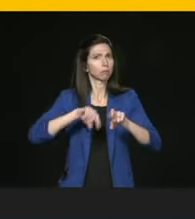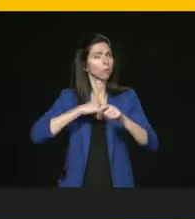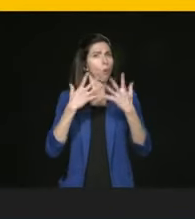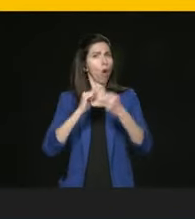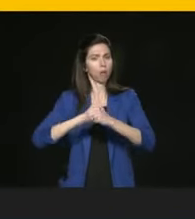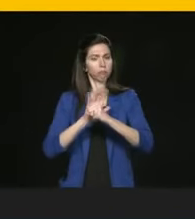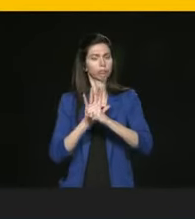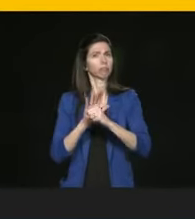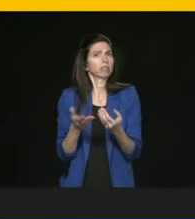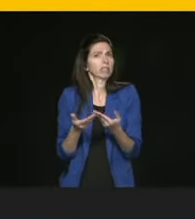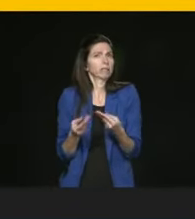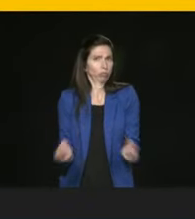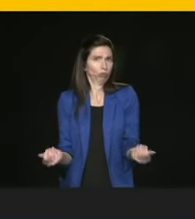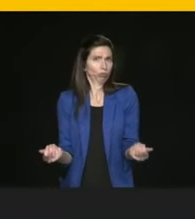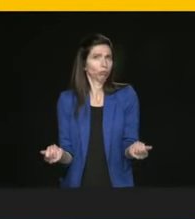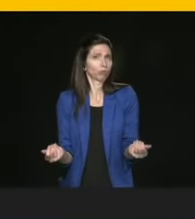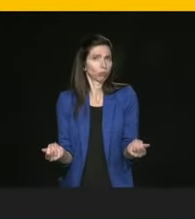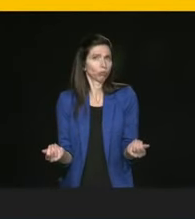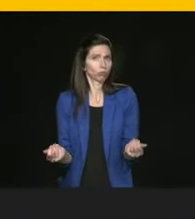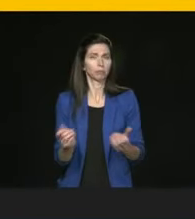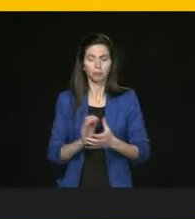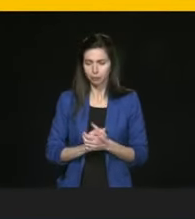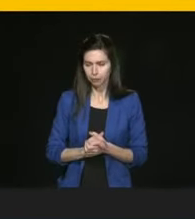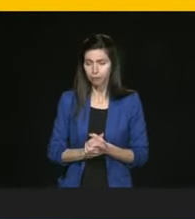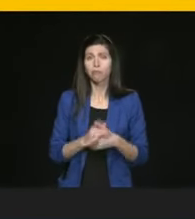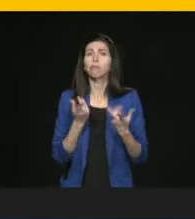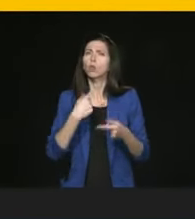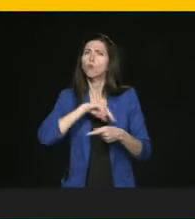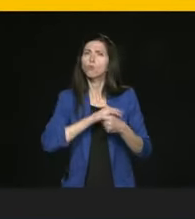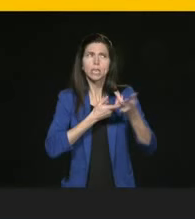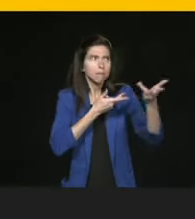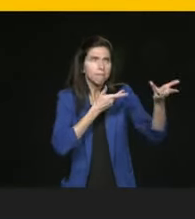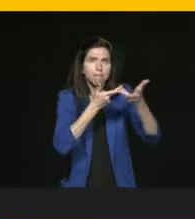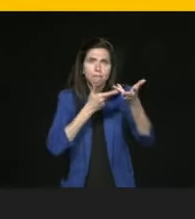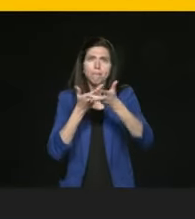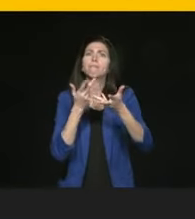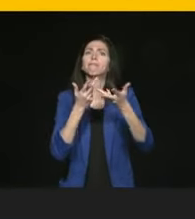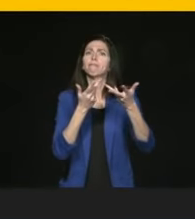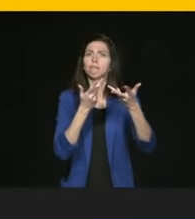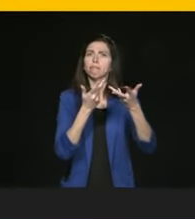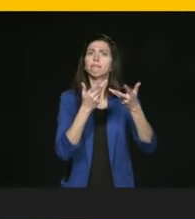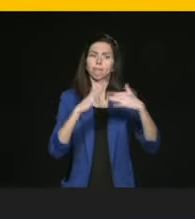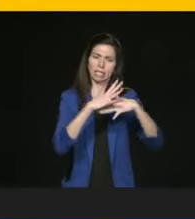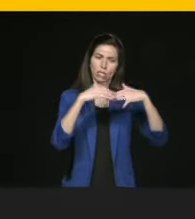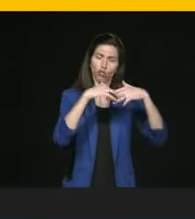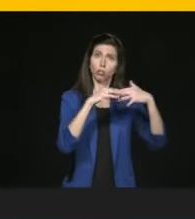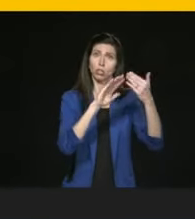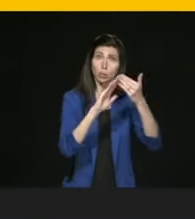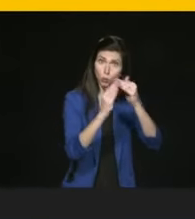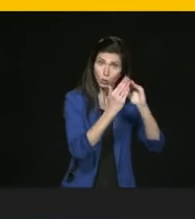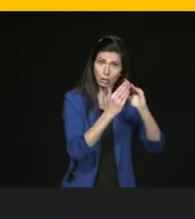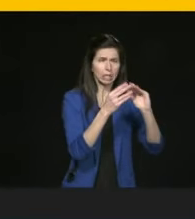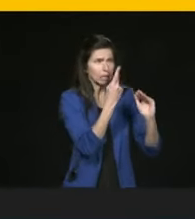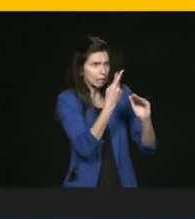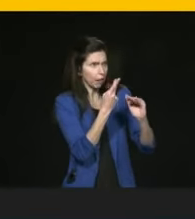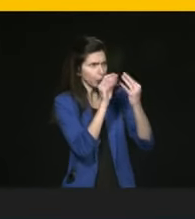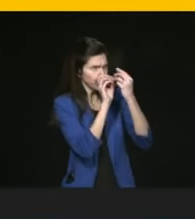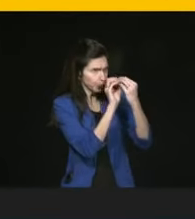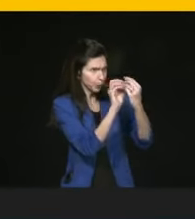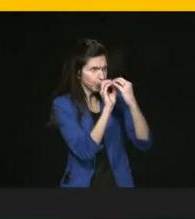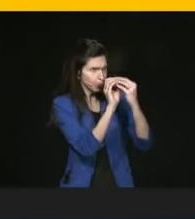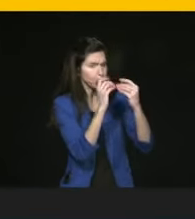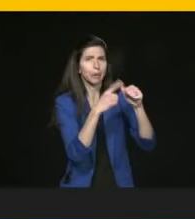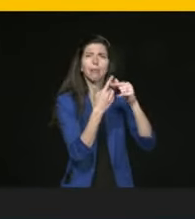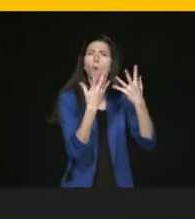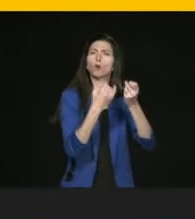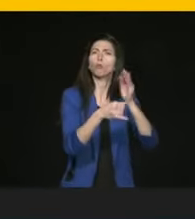In collaboration with Indigenous communities, we will continue to adapt plans and provide surge capacity as the situation evolves. To date, we've